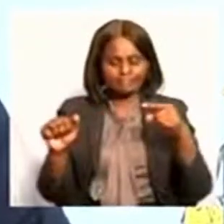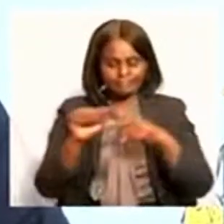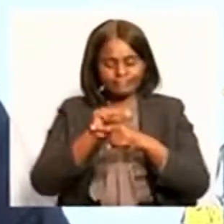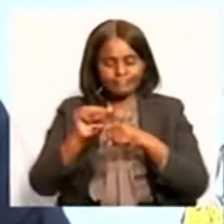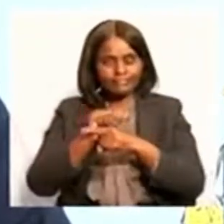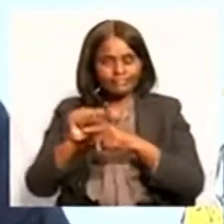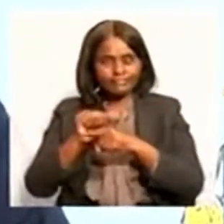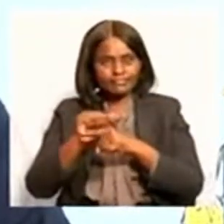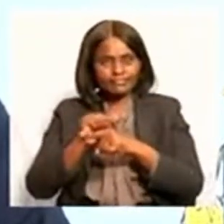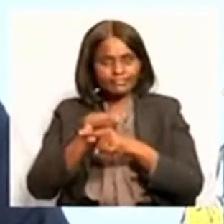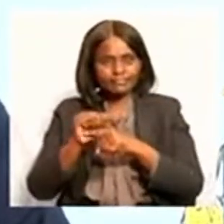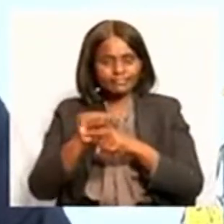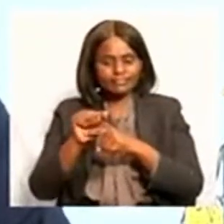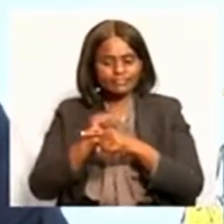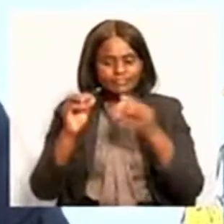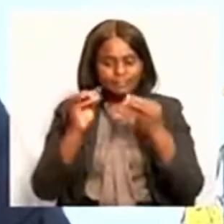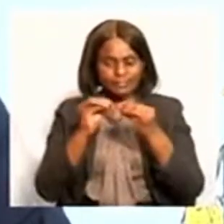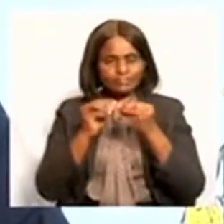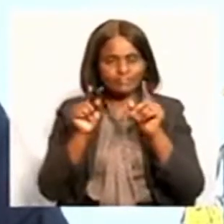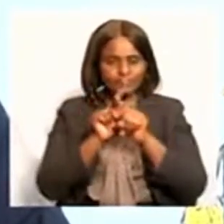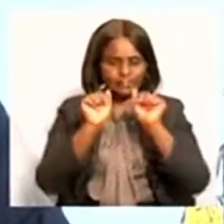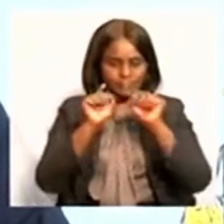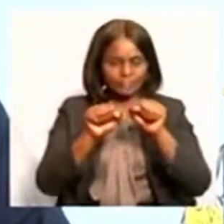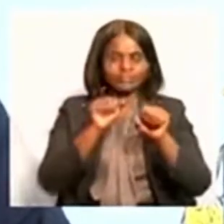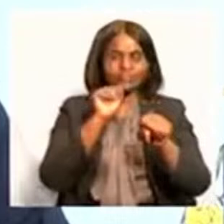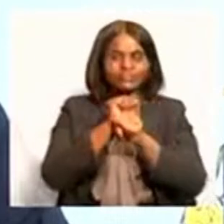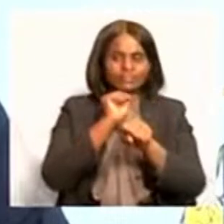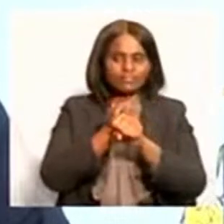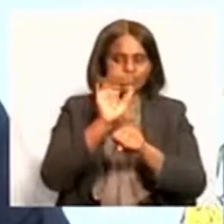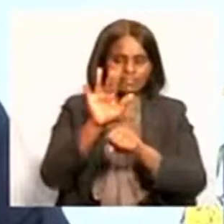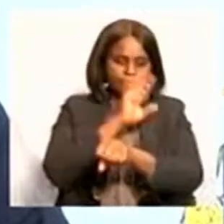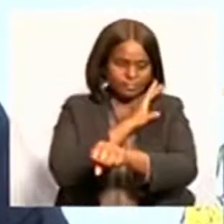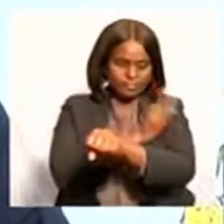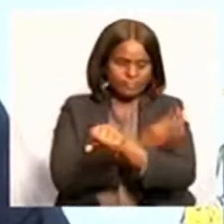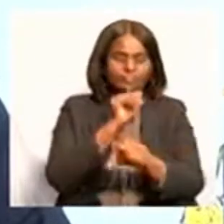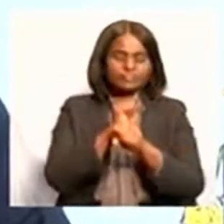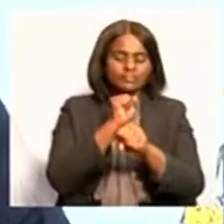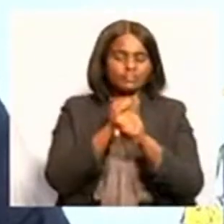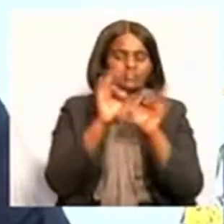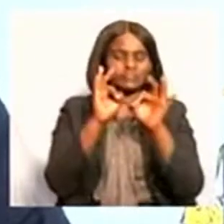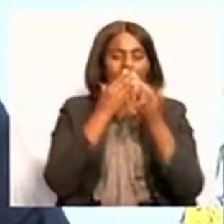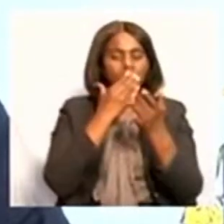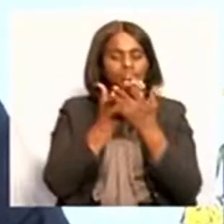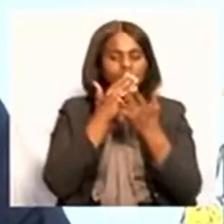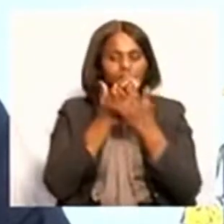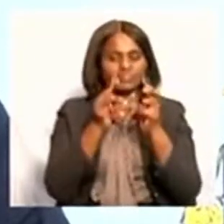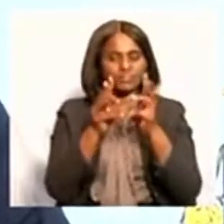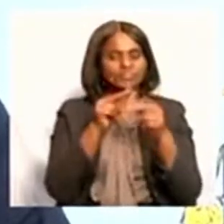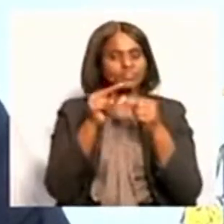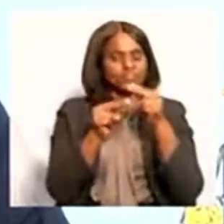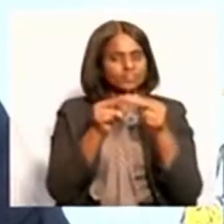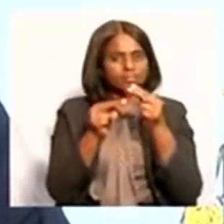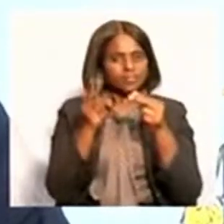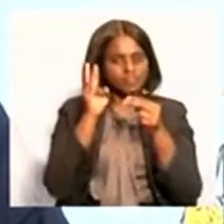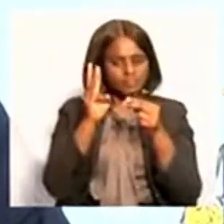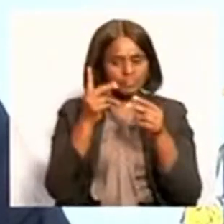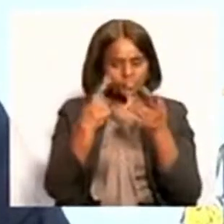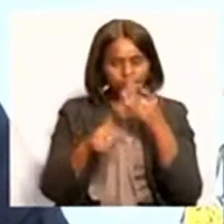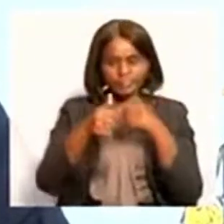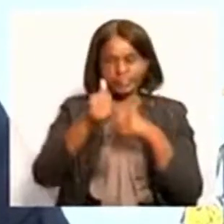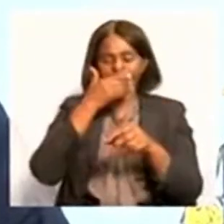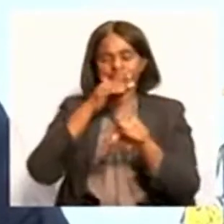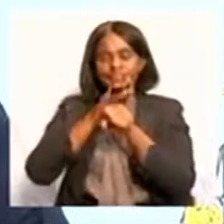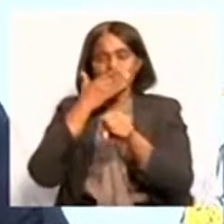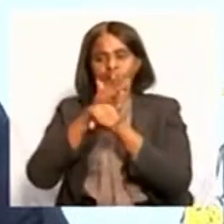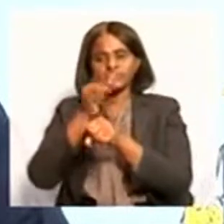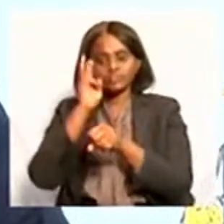capacitated and is able to do its mandate effectively, then there would be